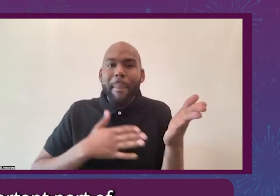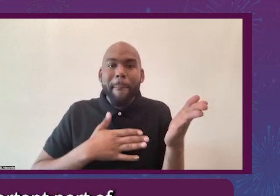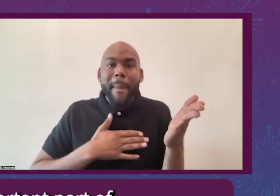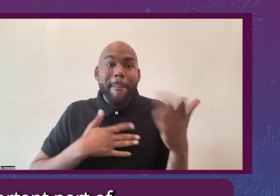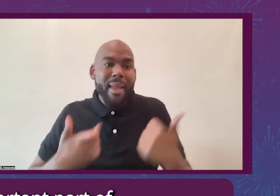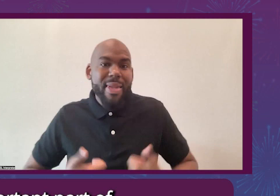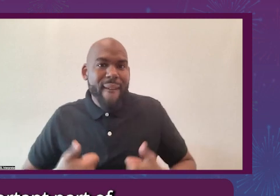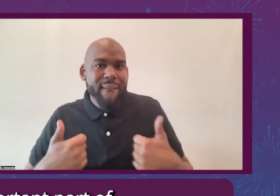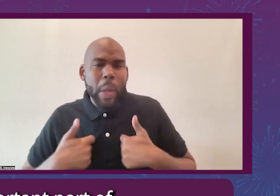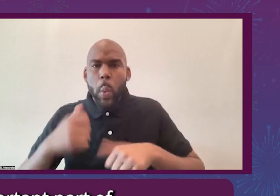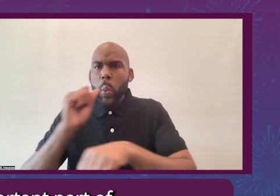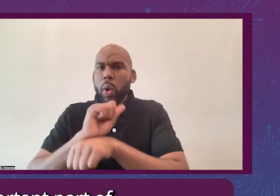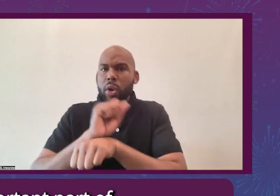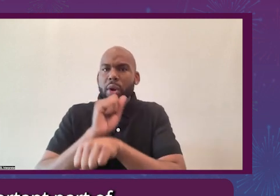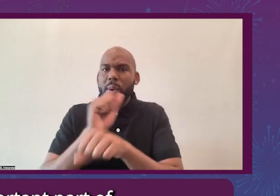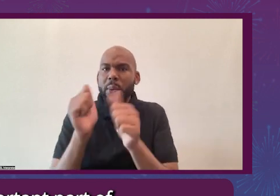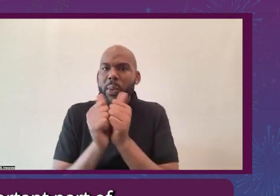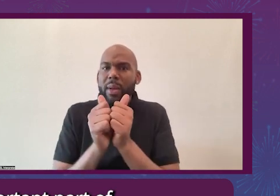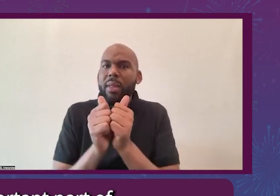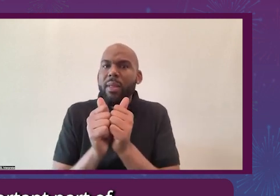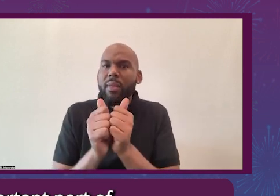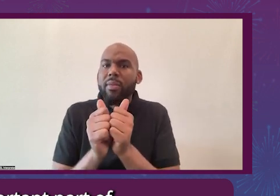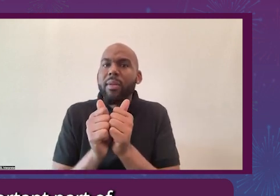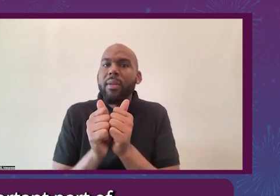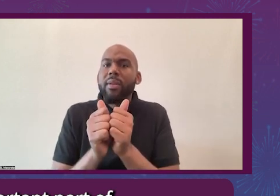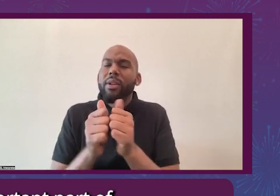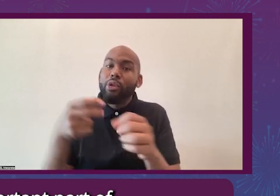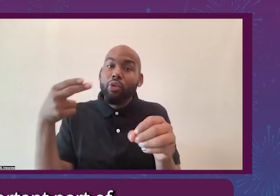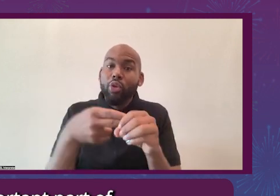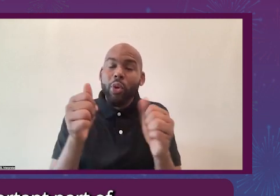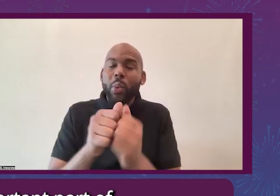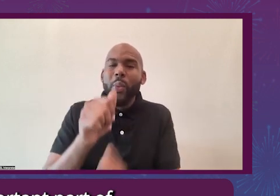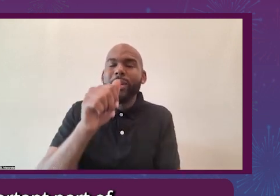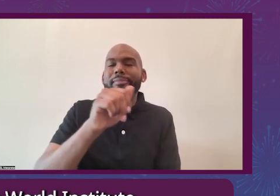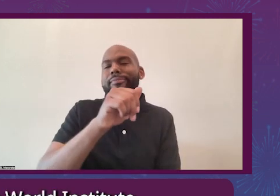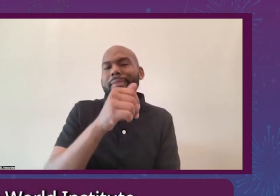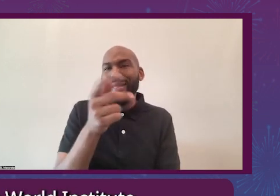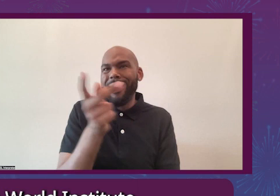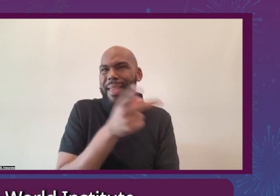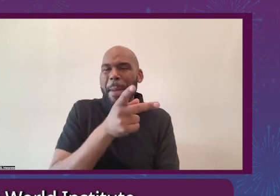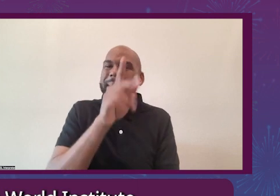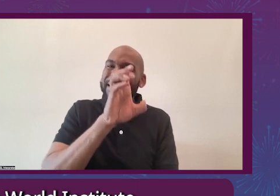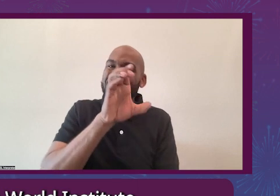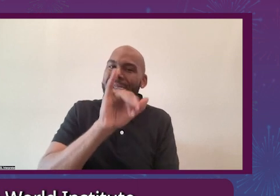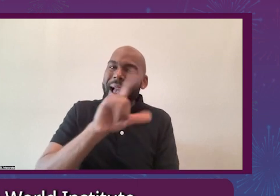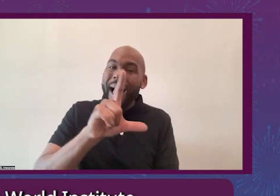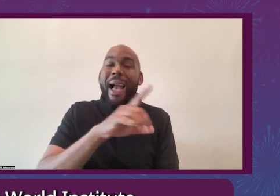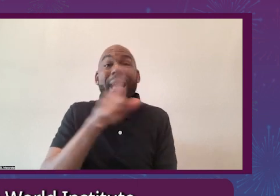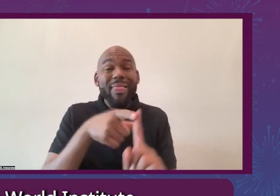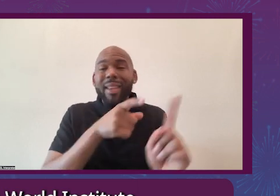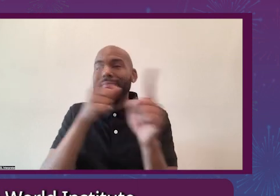important part of my life, and working with and joining with Ed and Judy at CIL